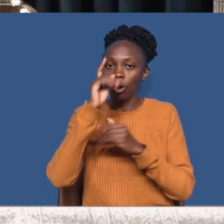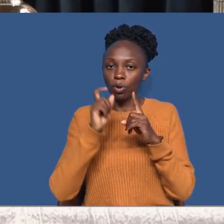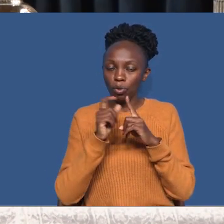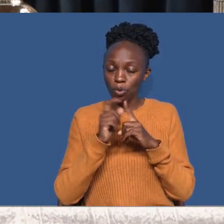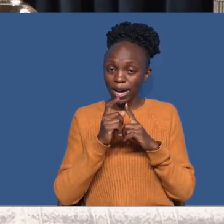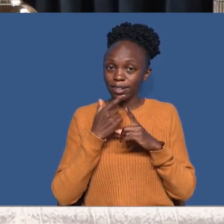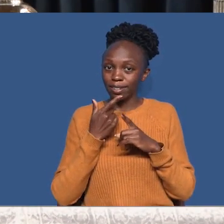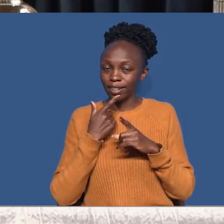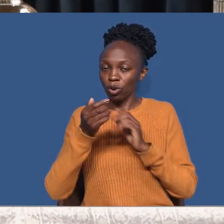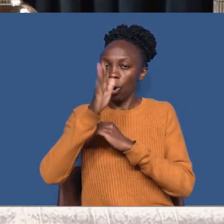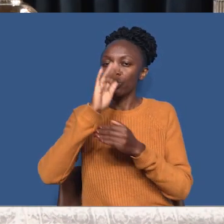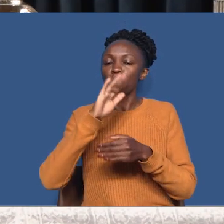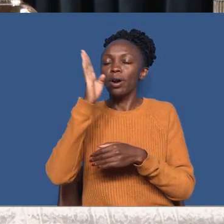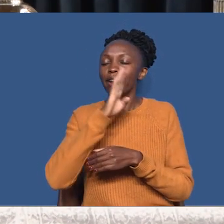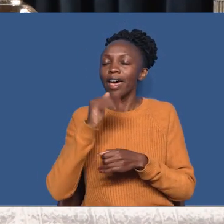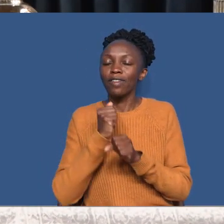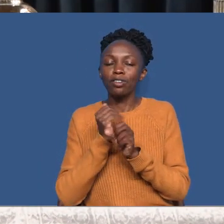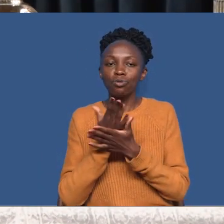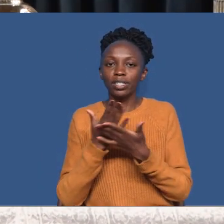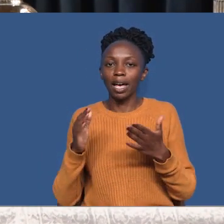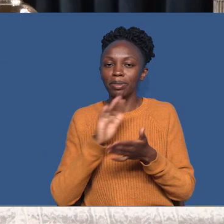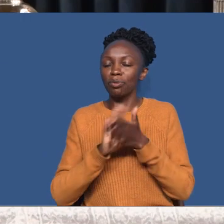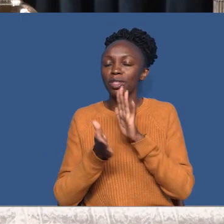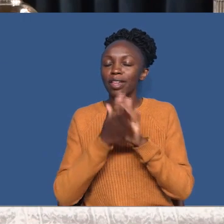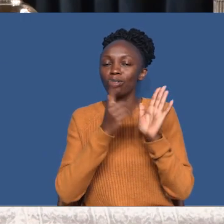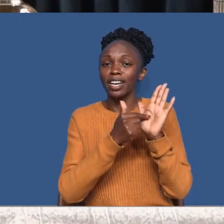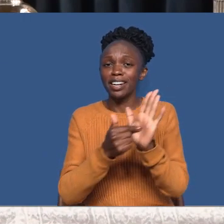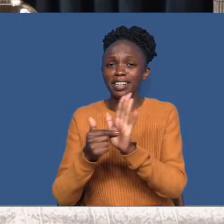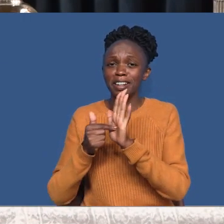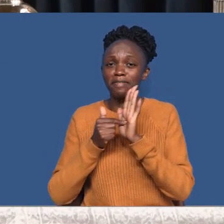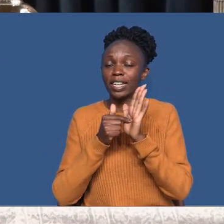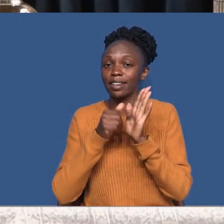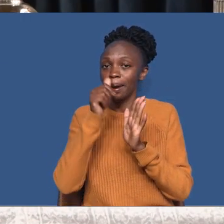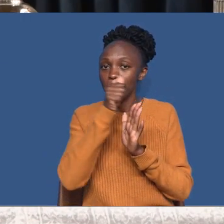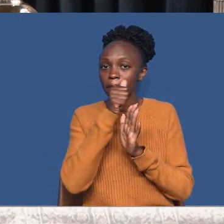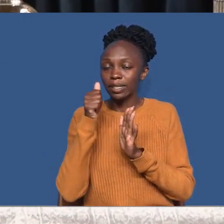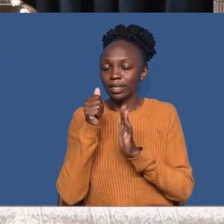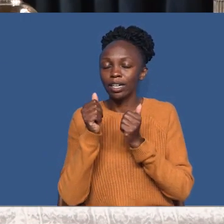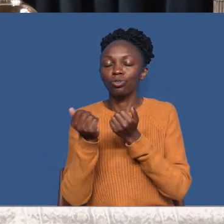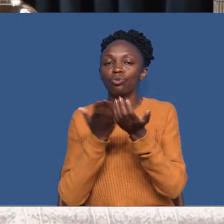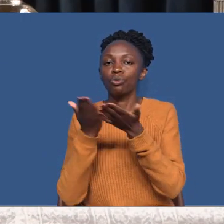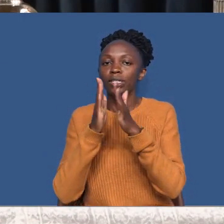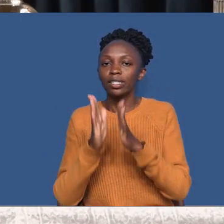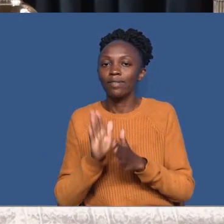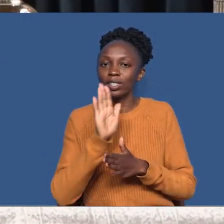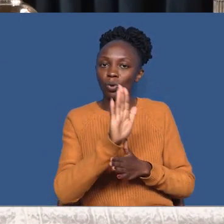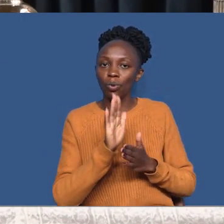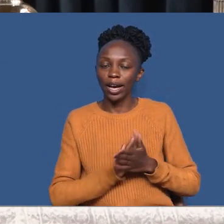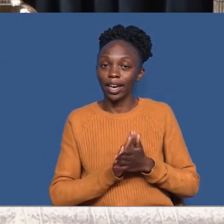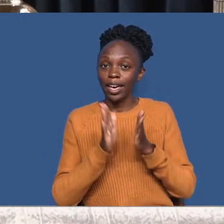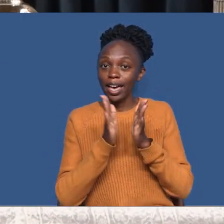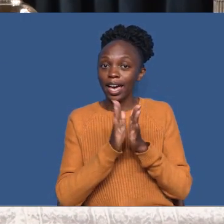do something without revealing his secret to his servants. And so